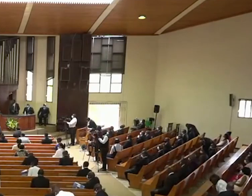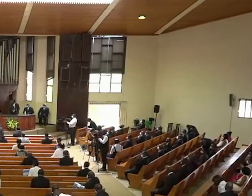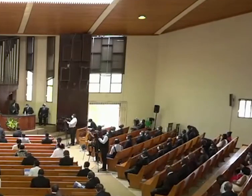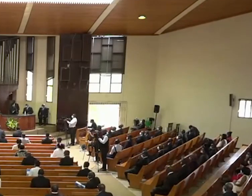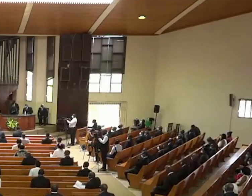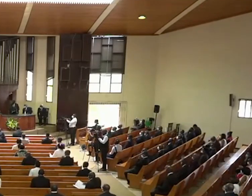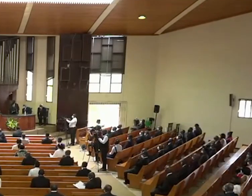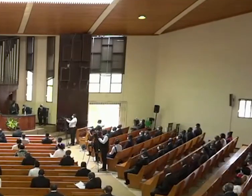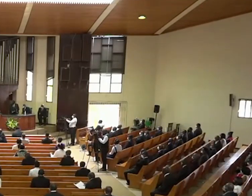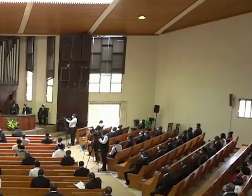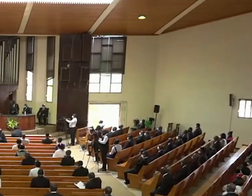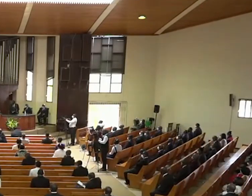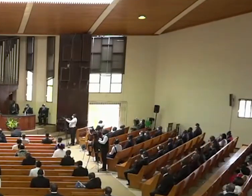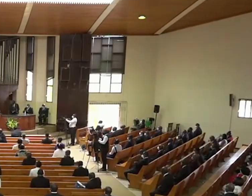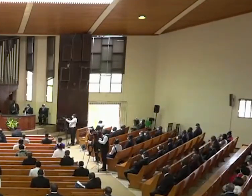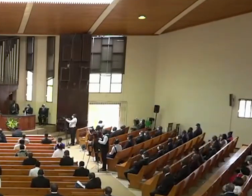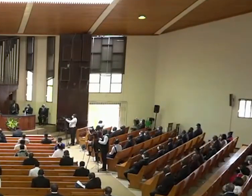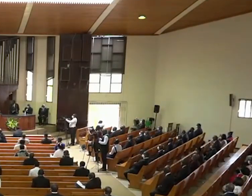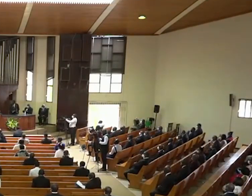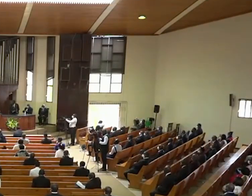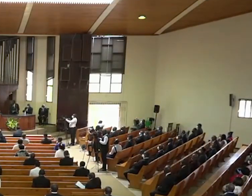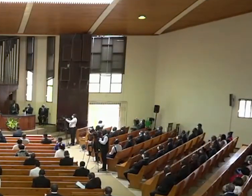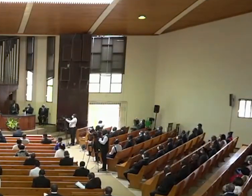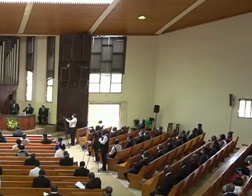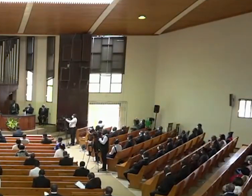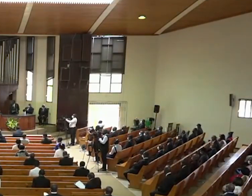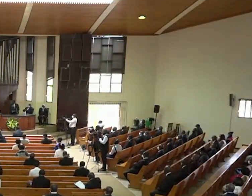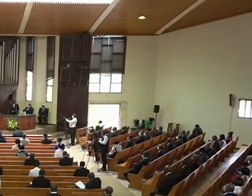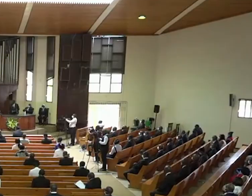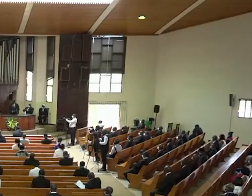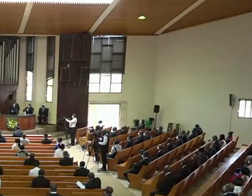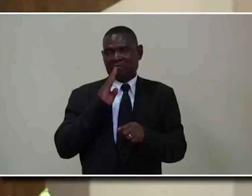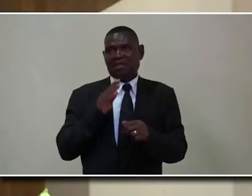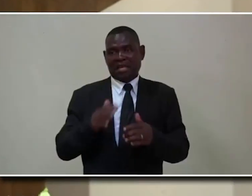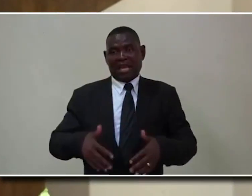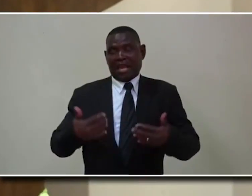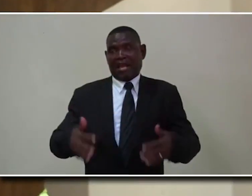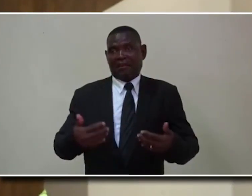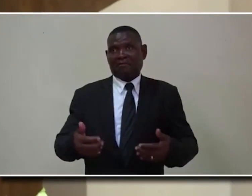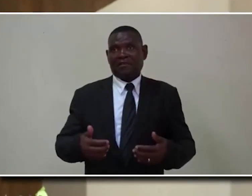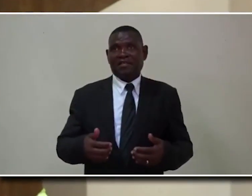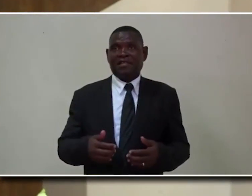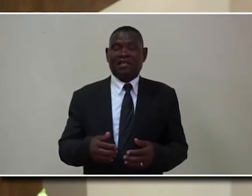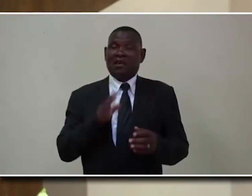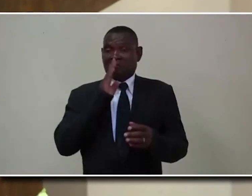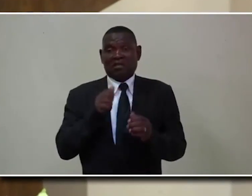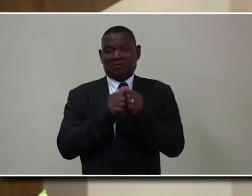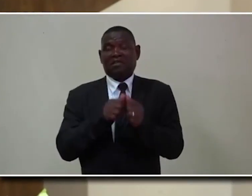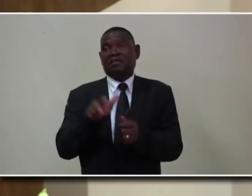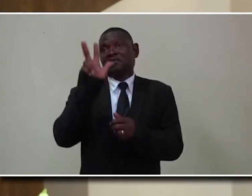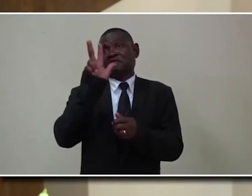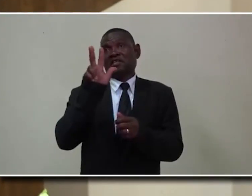Maybe I wanted to take advantage and appreciate the presence of the three disapostles in retirement. So pano hapa